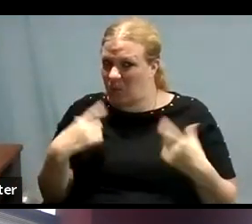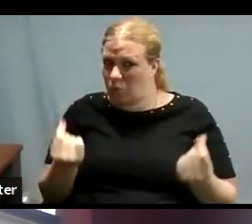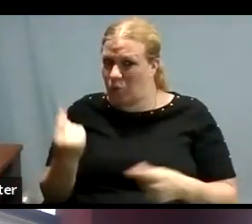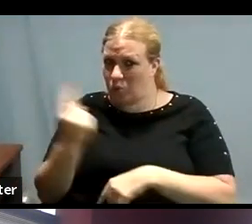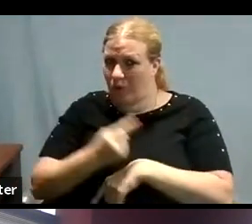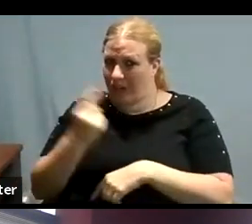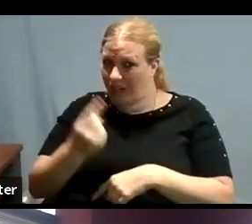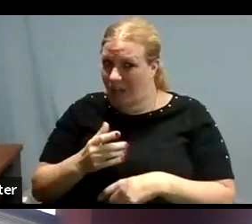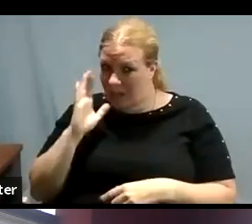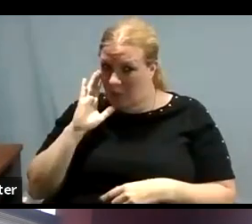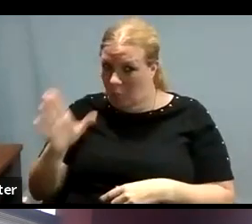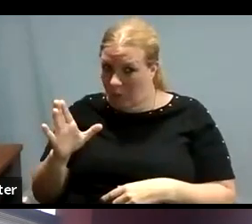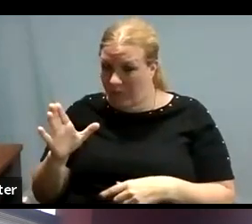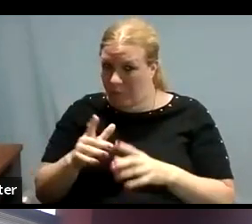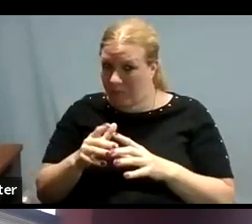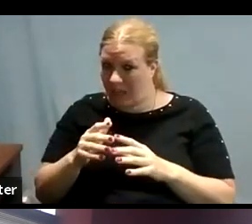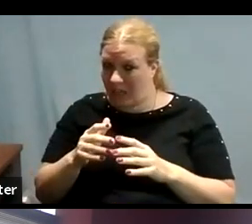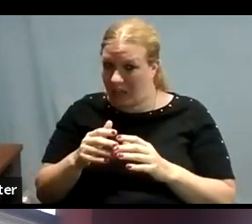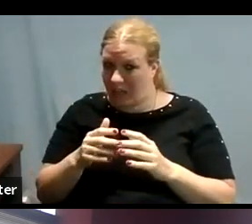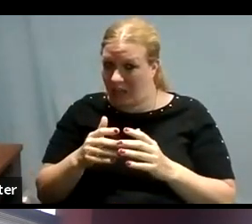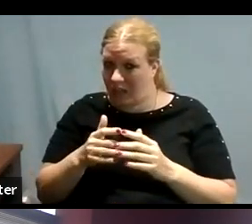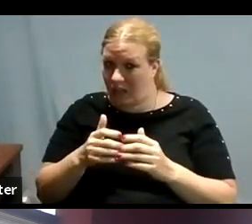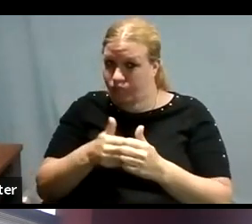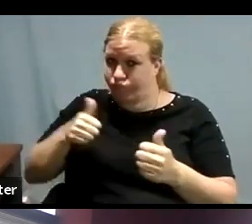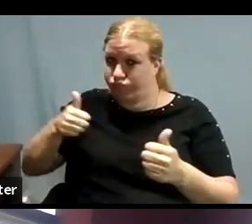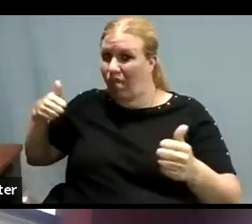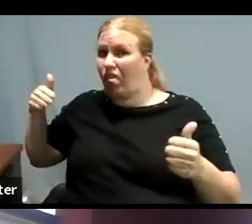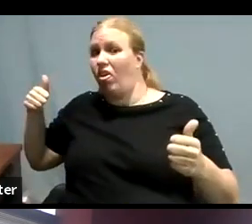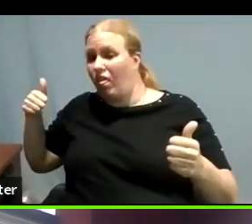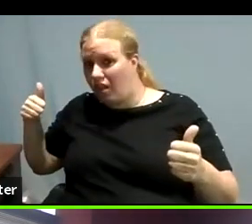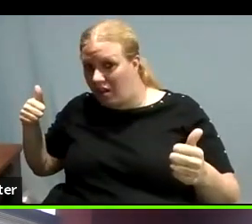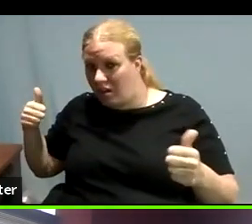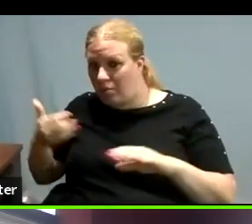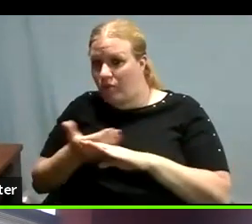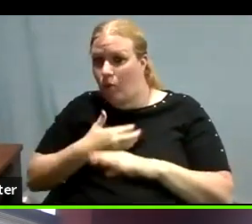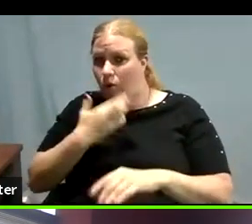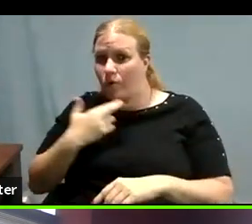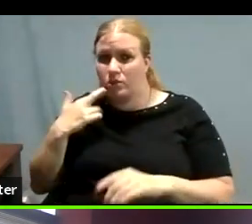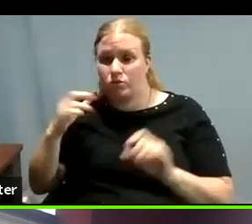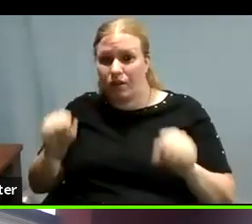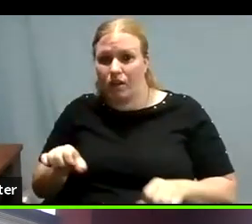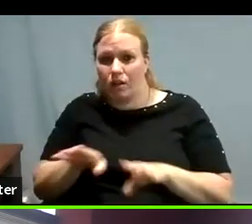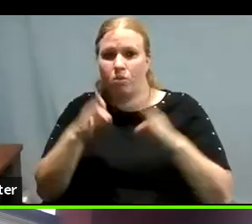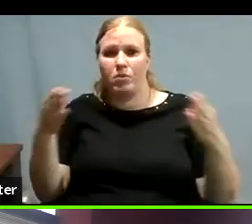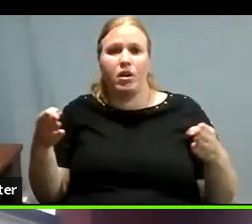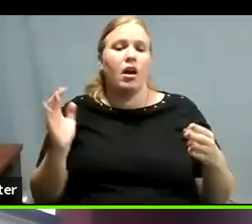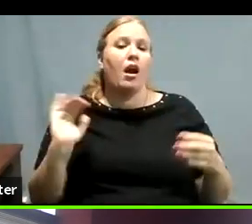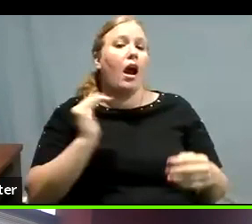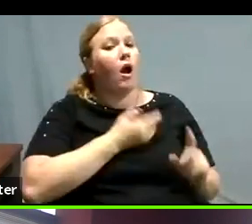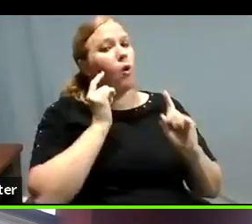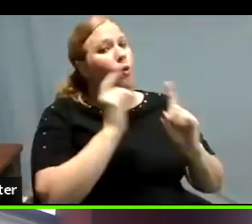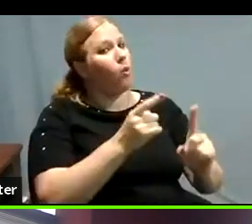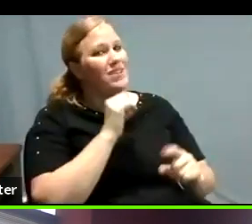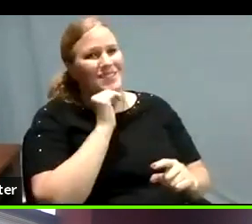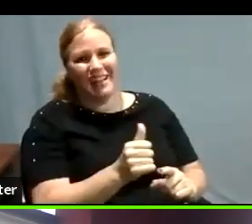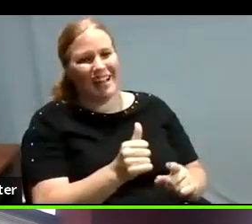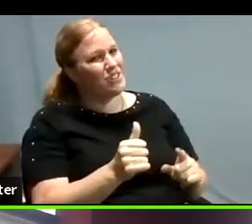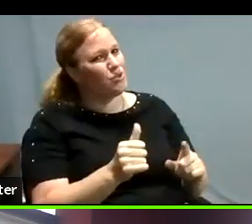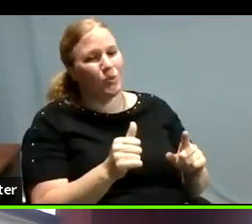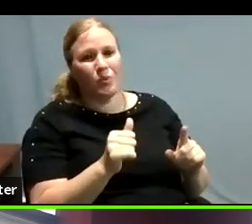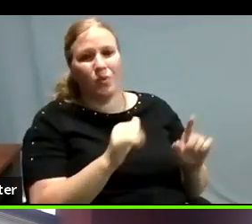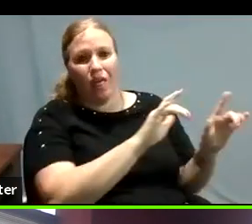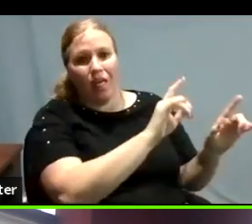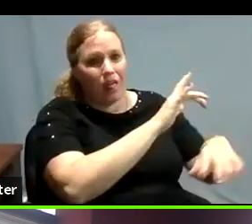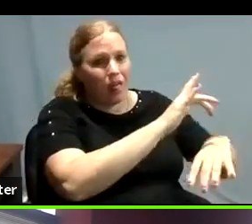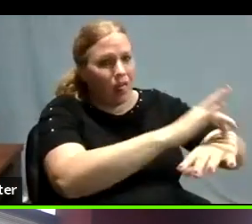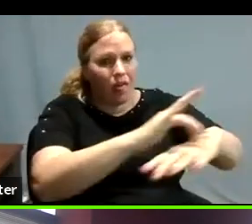will there be a big backlog before restaurants can open? So our goal is not to get to all of the establishments within the same day. We